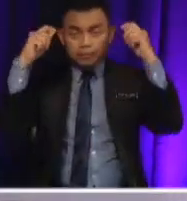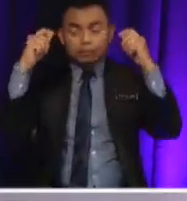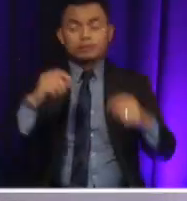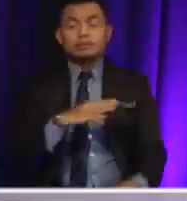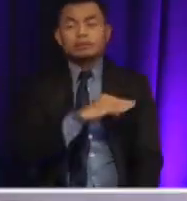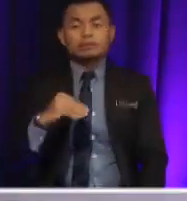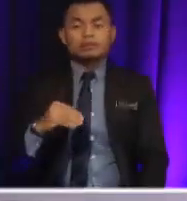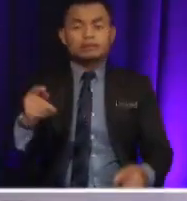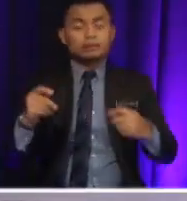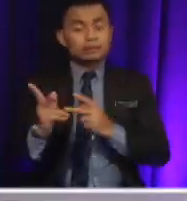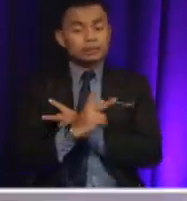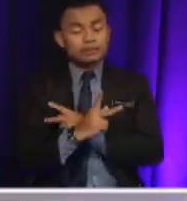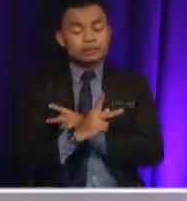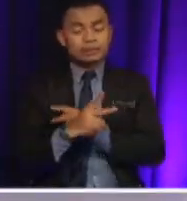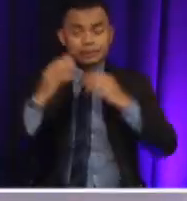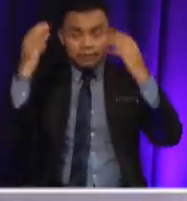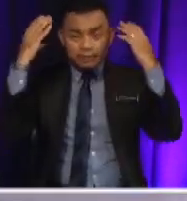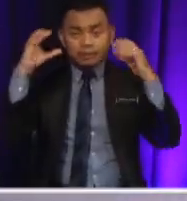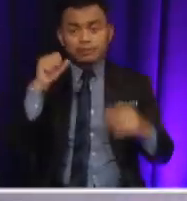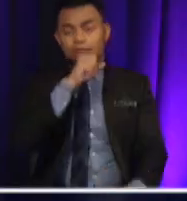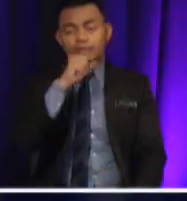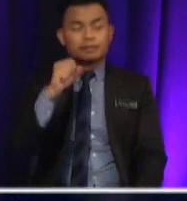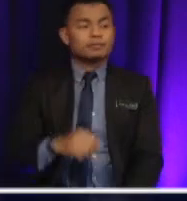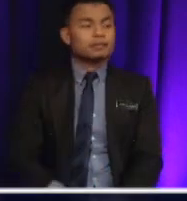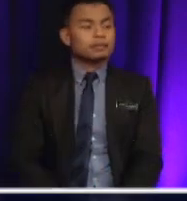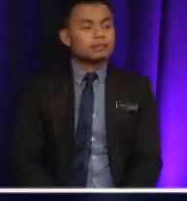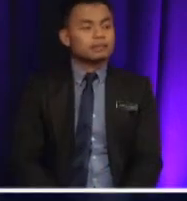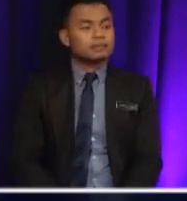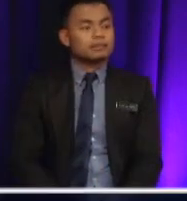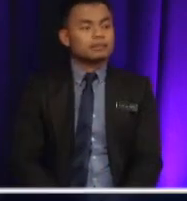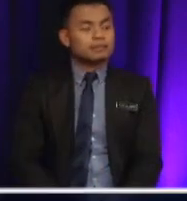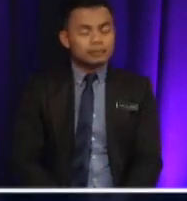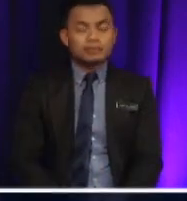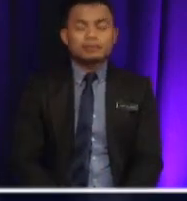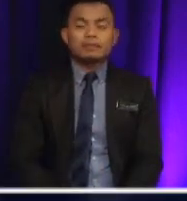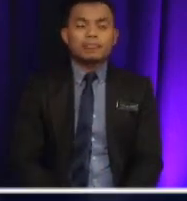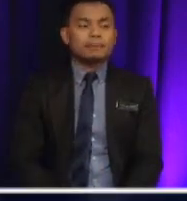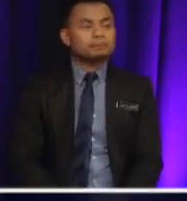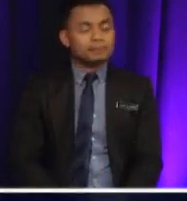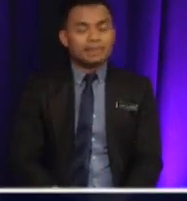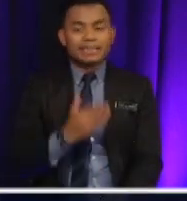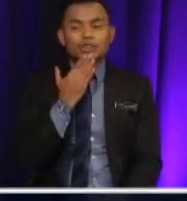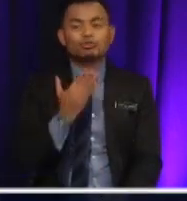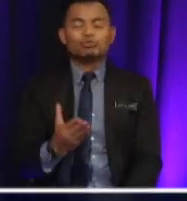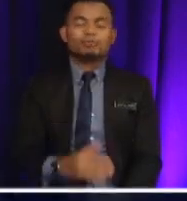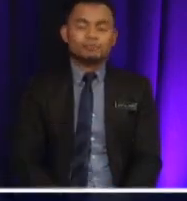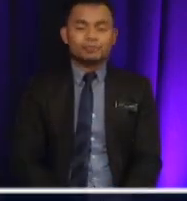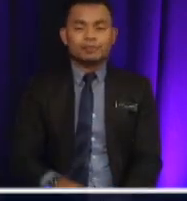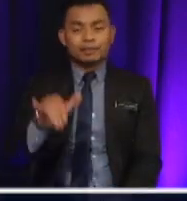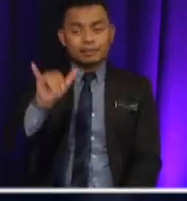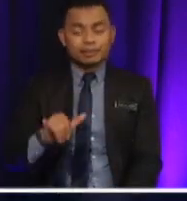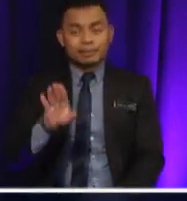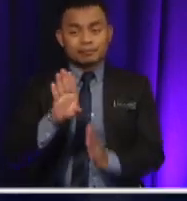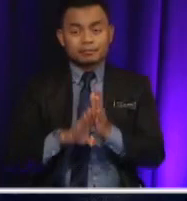our lovely interpreter for joining us. Thank you. We have Cikgu Saiful Amri Sailan for joining us and interpreting the